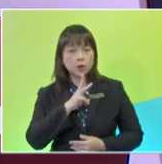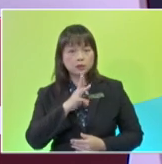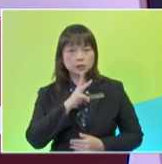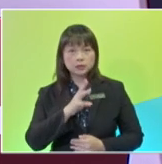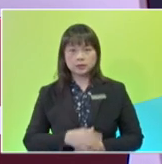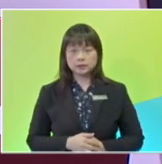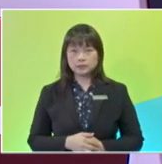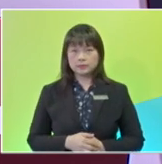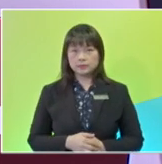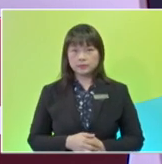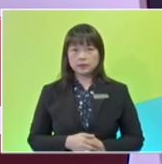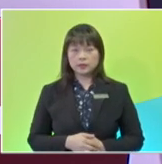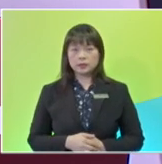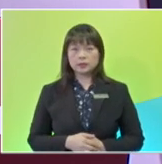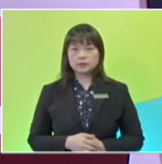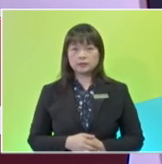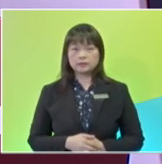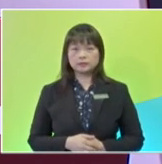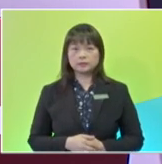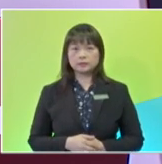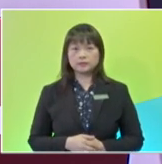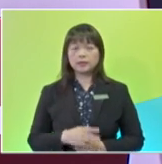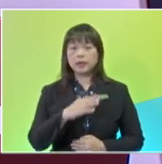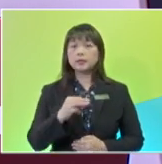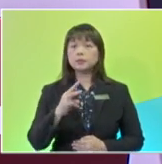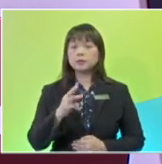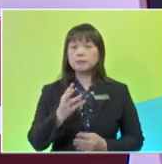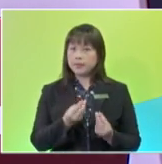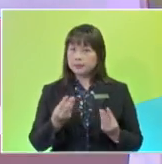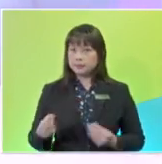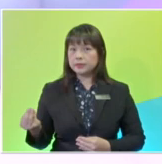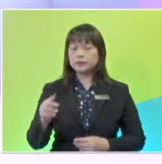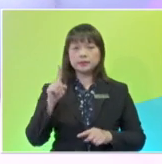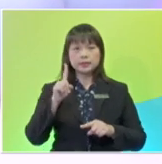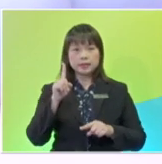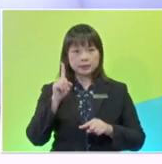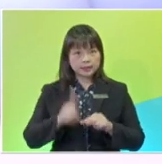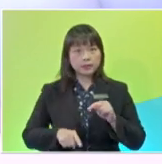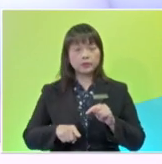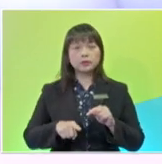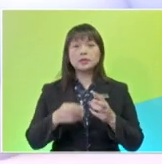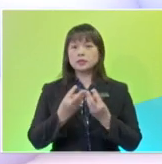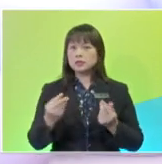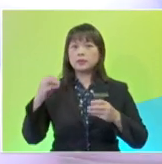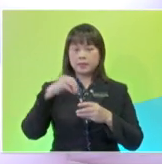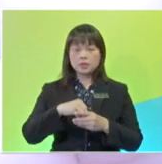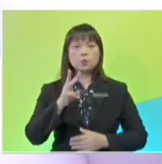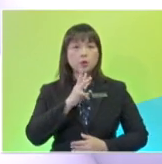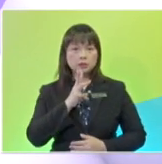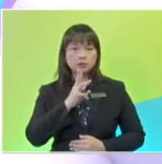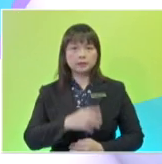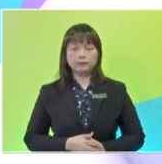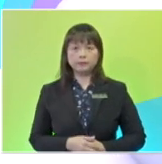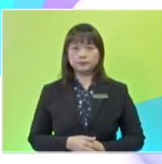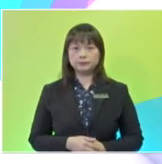insoluble materials are materials that cannot dissolve in water. All right. So today we are going to be experimenting that. Correct. Yes.